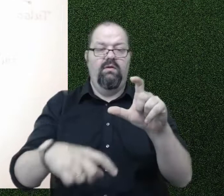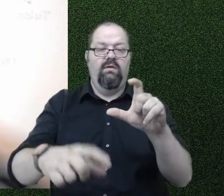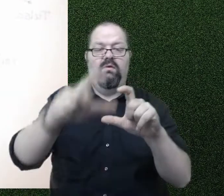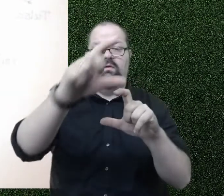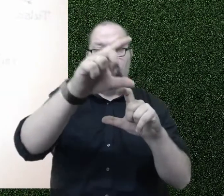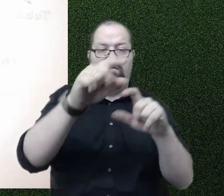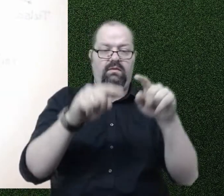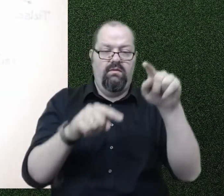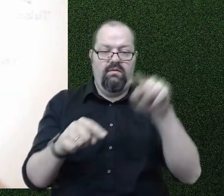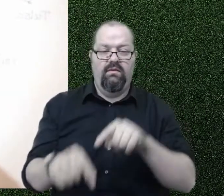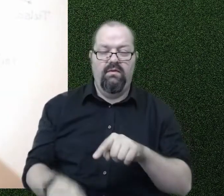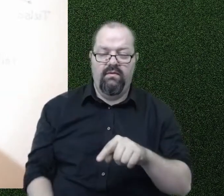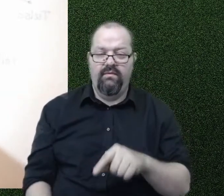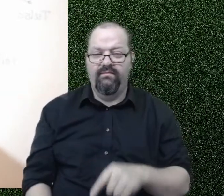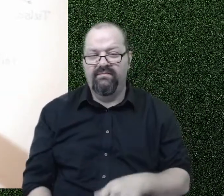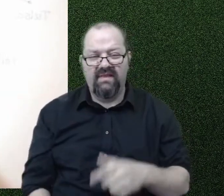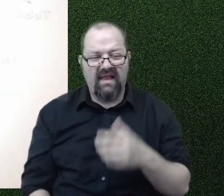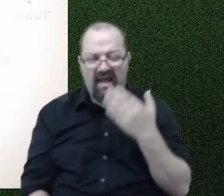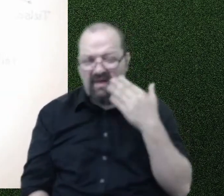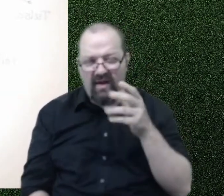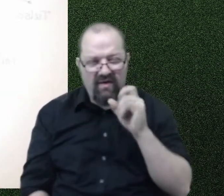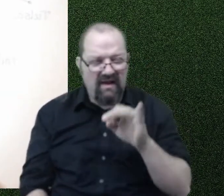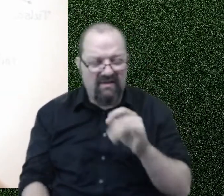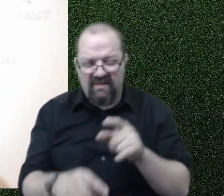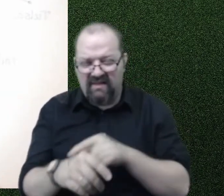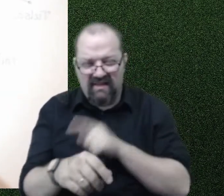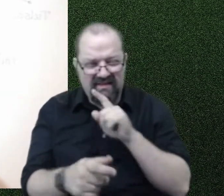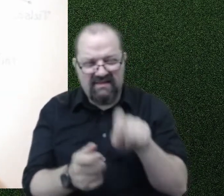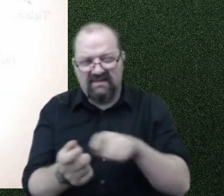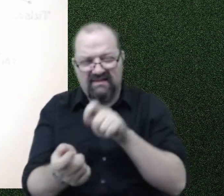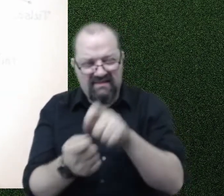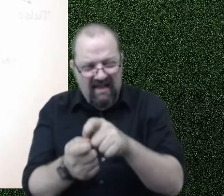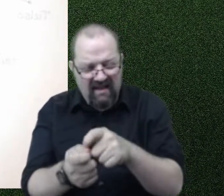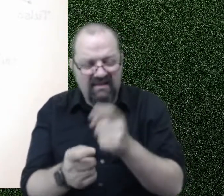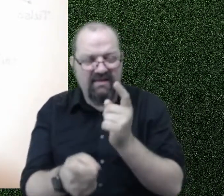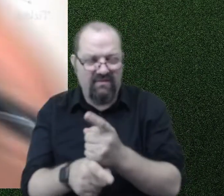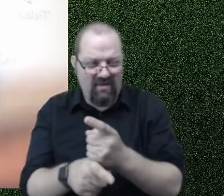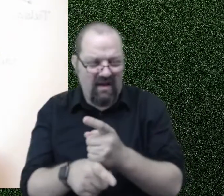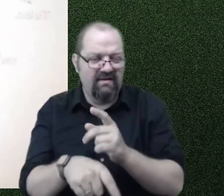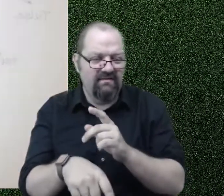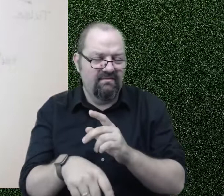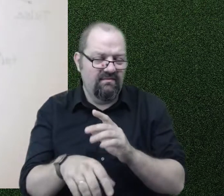I'm not sure if I'm getting the length exactly right because I'm drawing this by hand, but you get the idea.